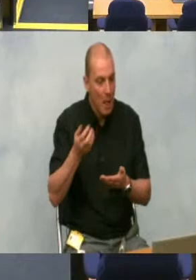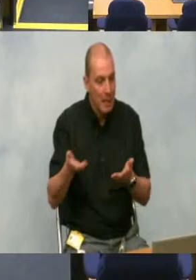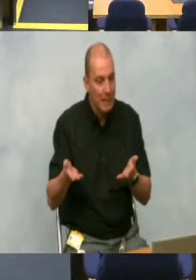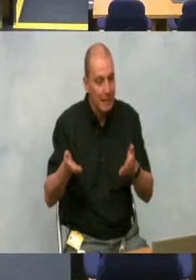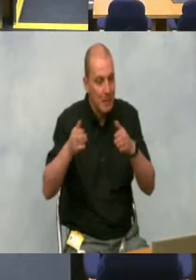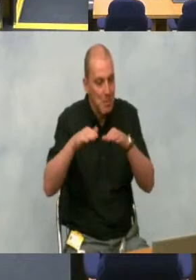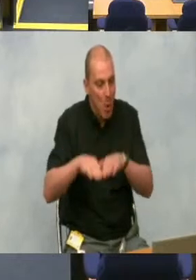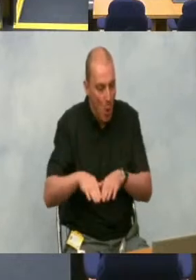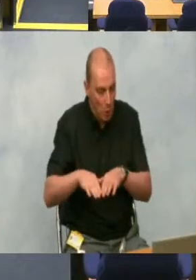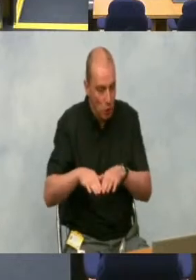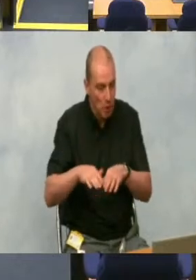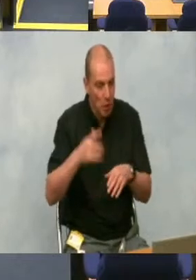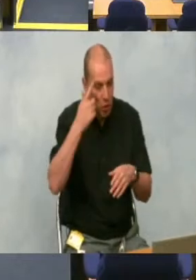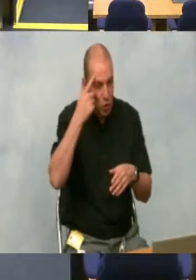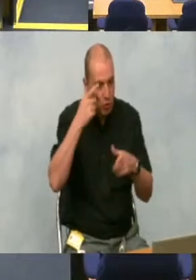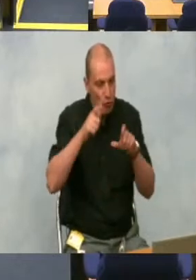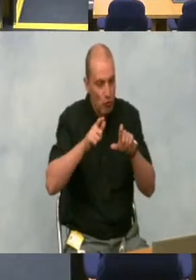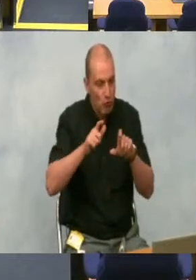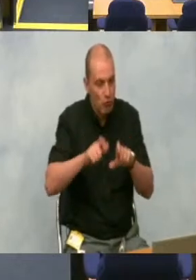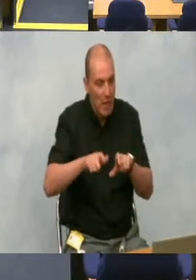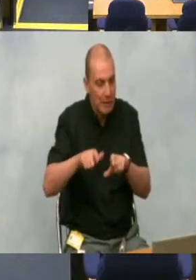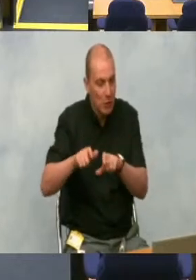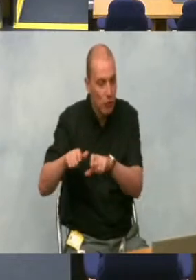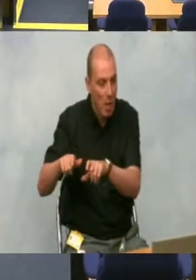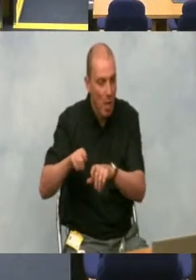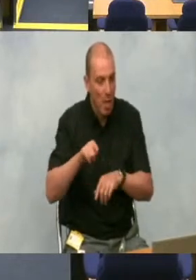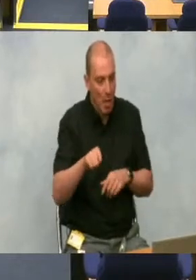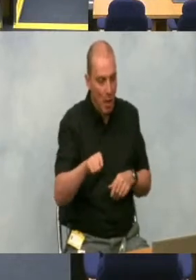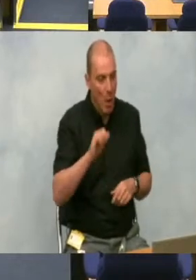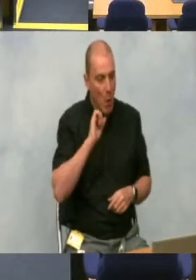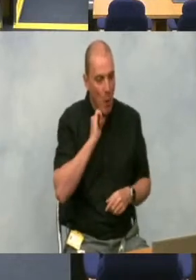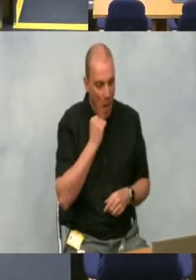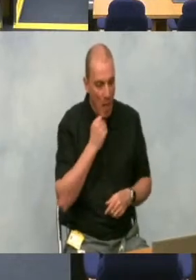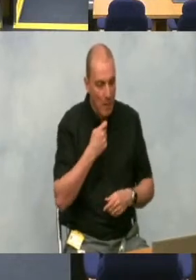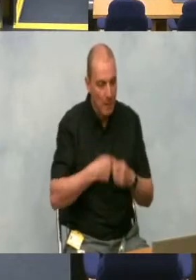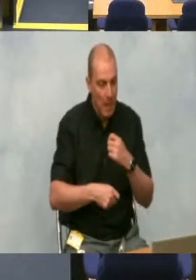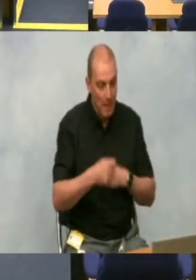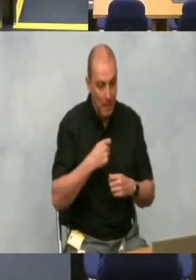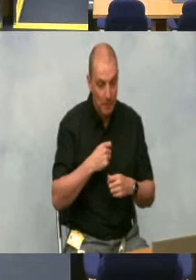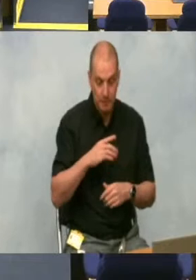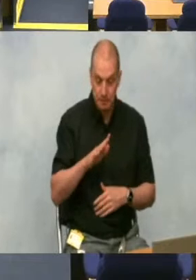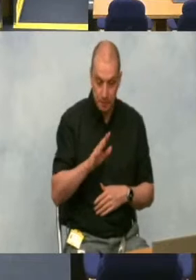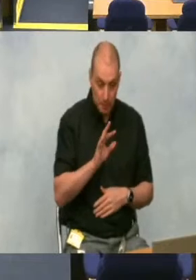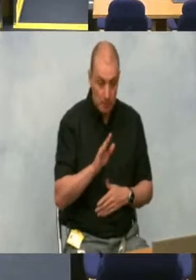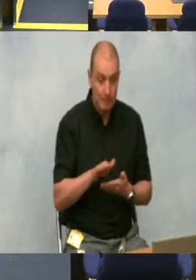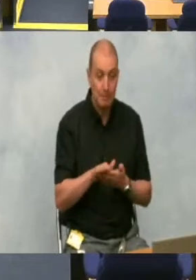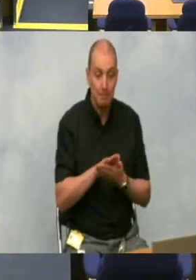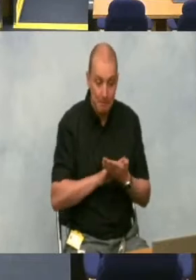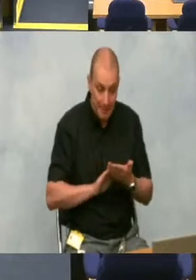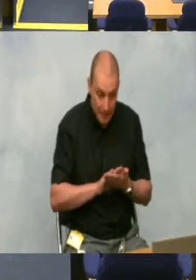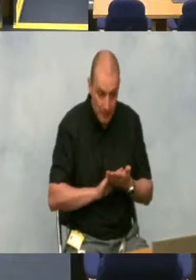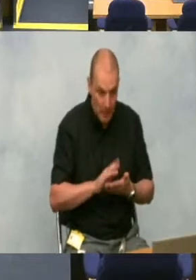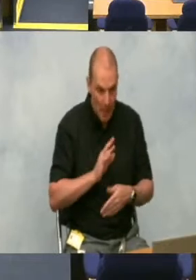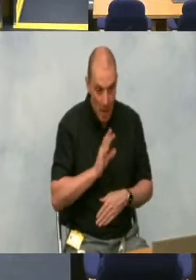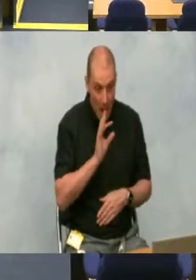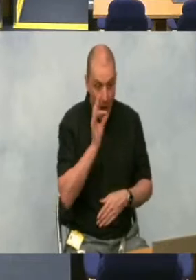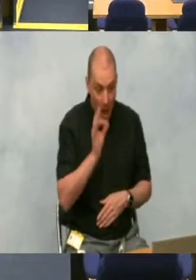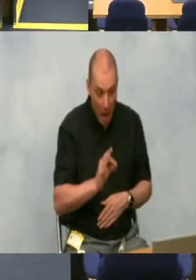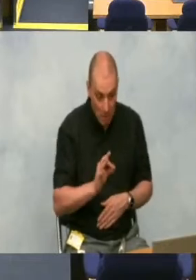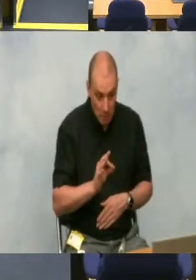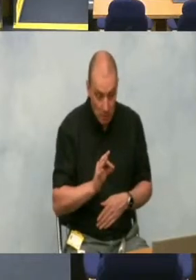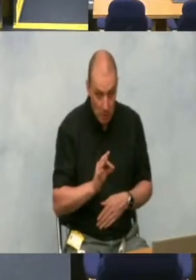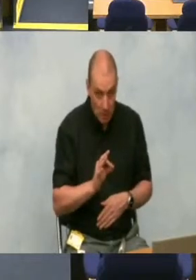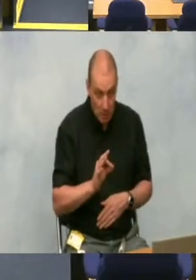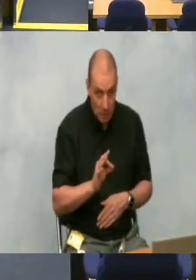residential unit built there. Is there any possibility, or has it been looked at, that in that instance, that's obviously going to be